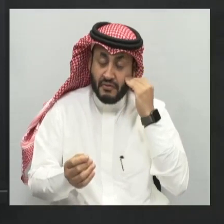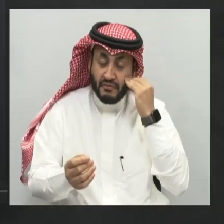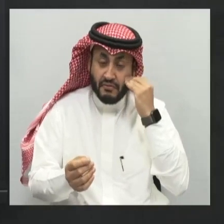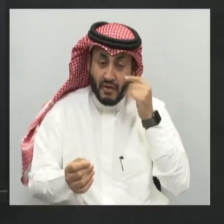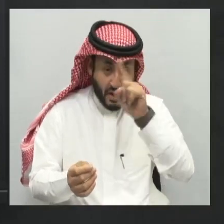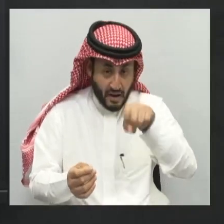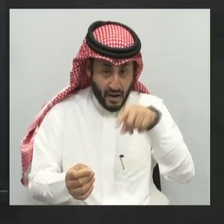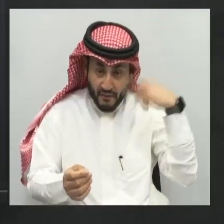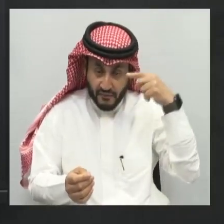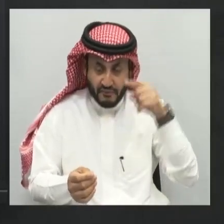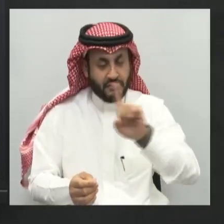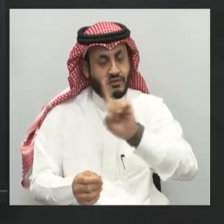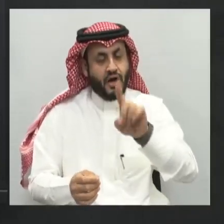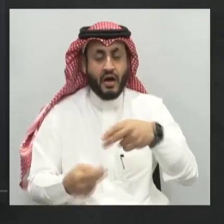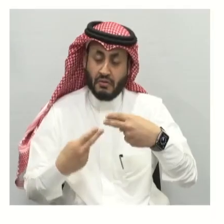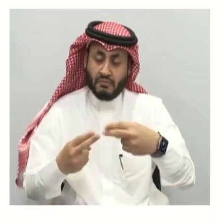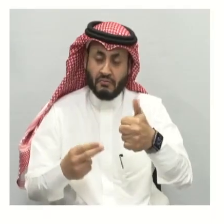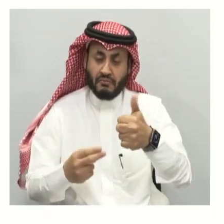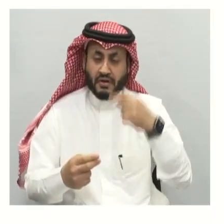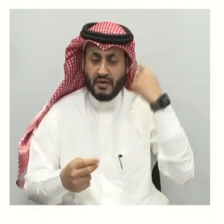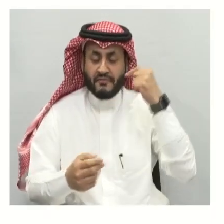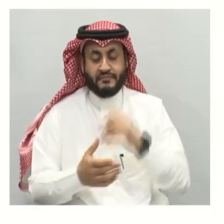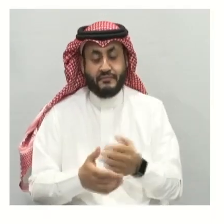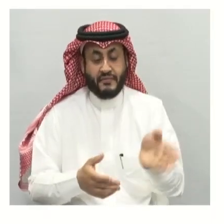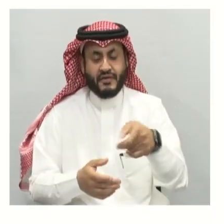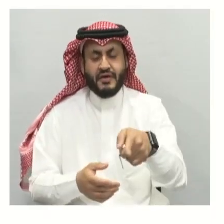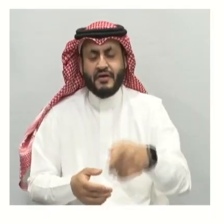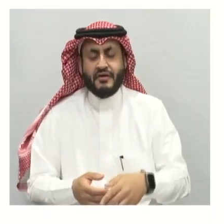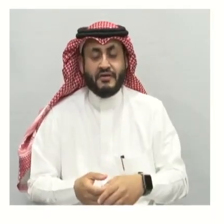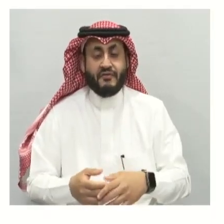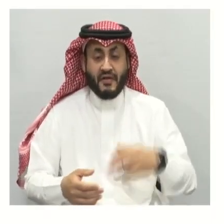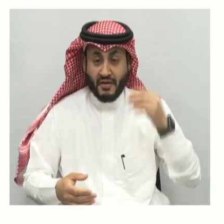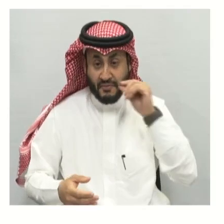what you want to do with your time later. And here we have a boy having a good time